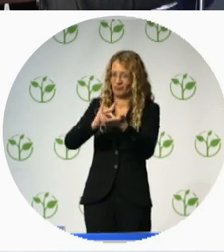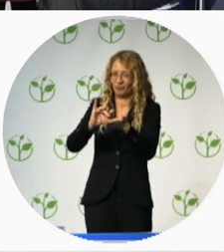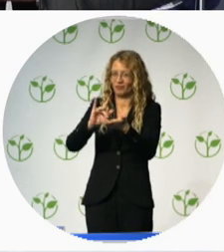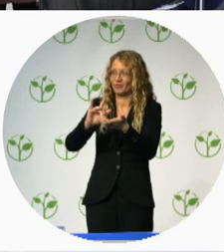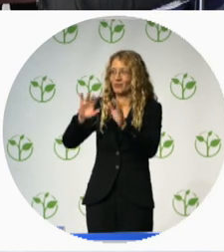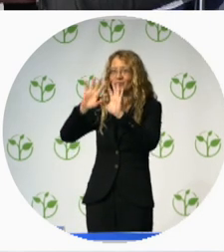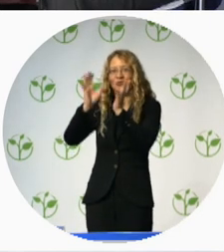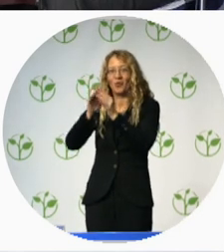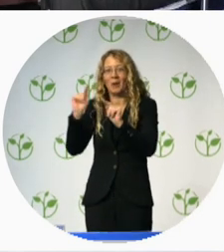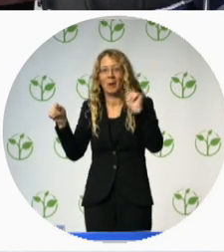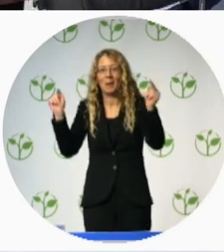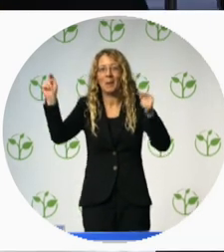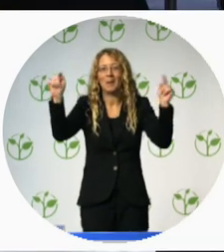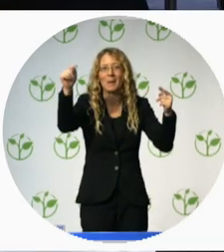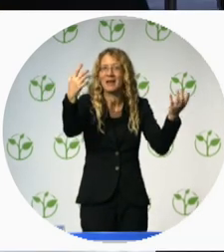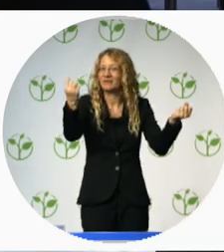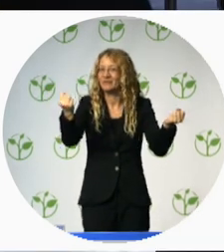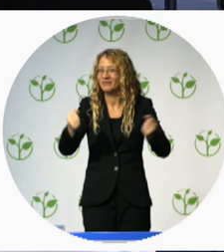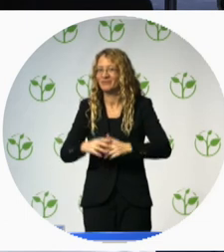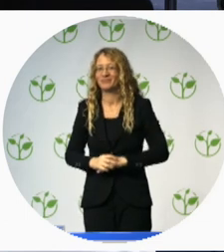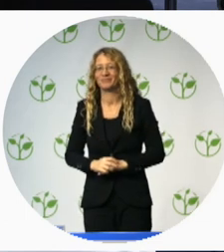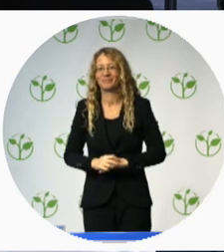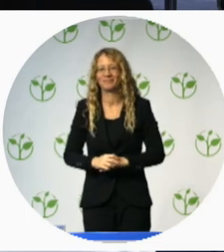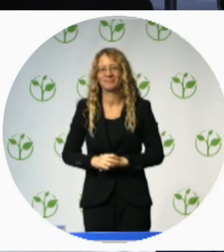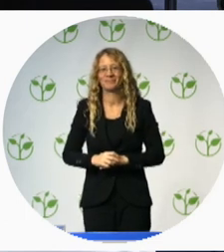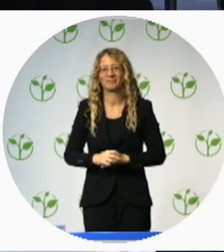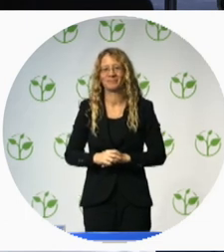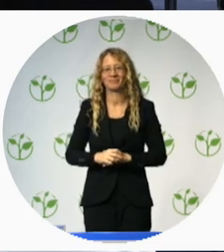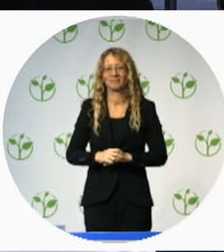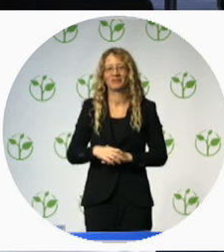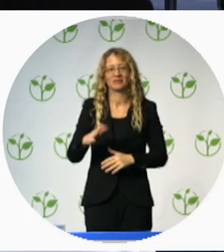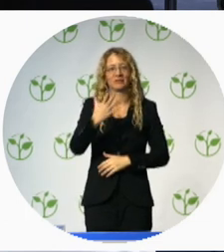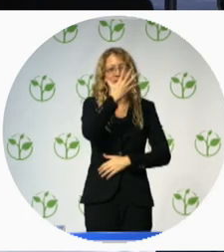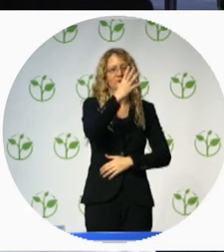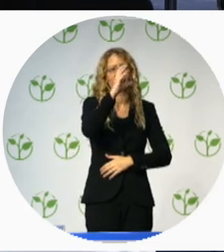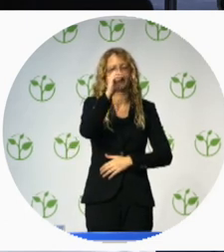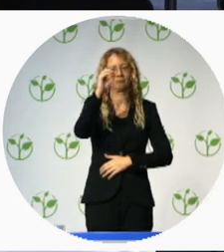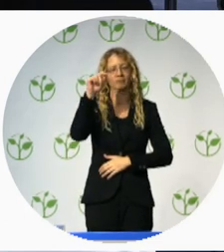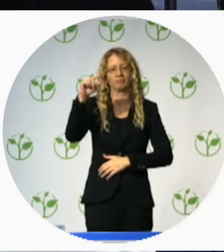in the process of raising €500,000 and estimates it will be self-sustaining by 2019.